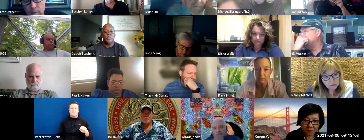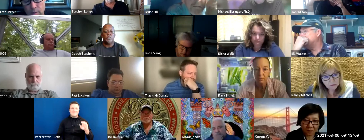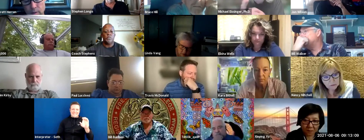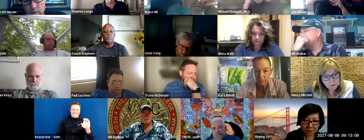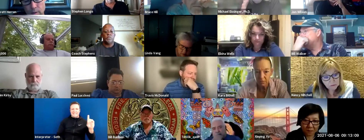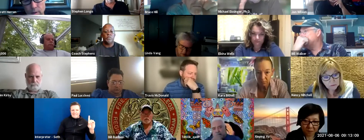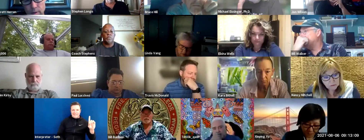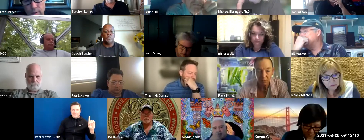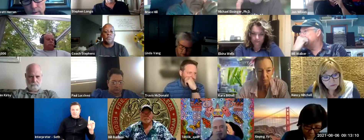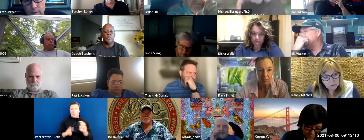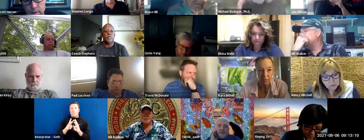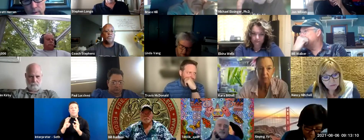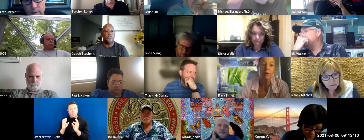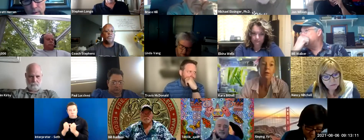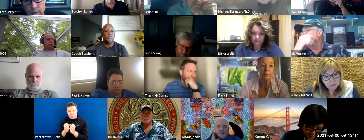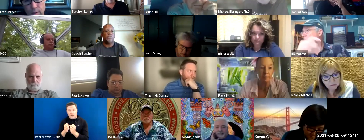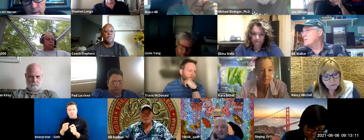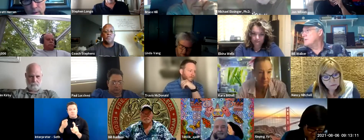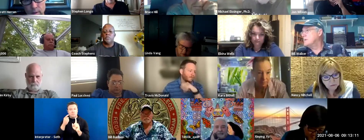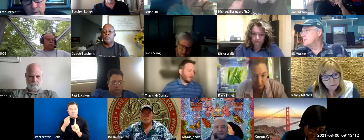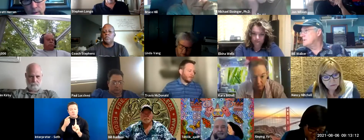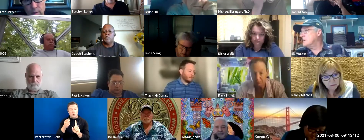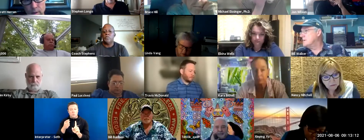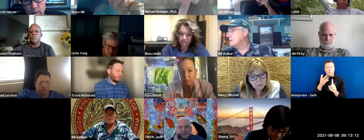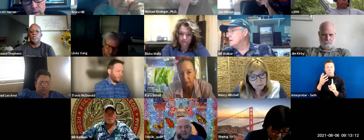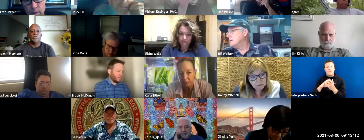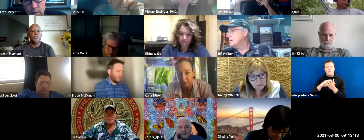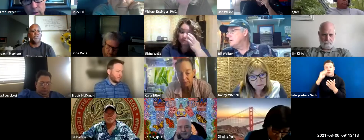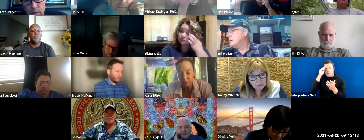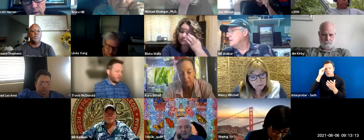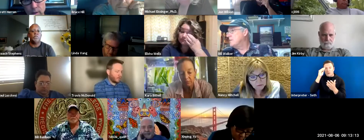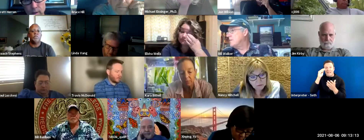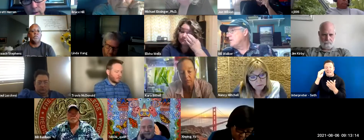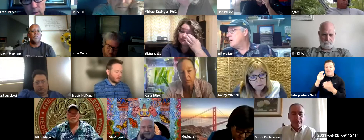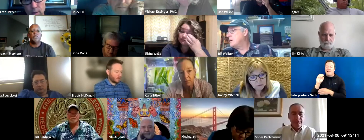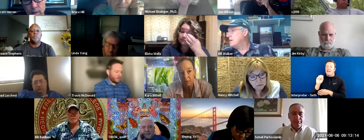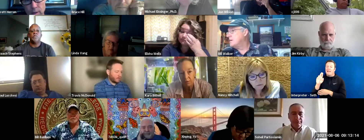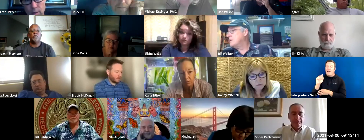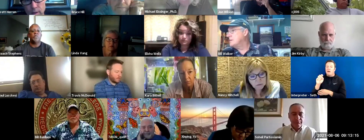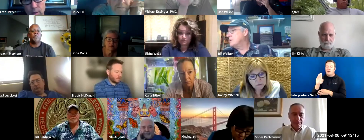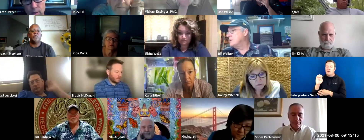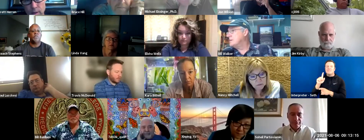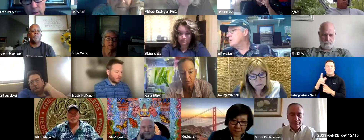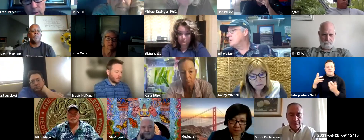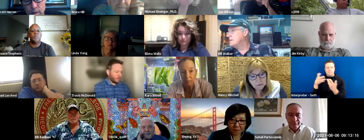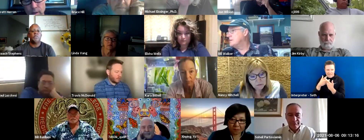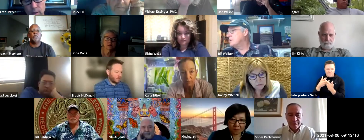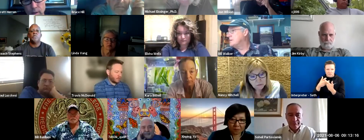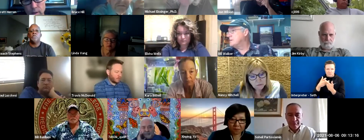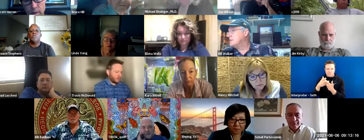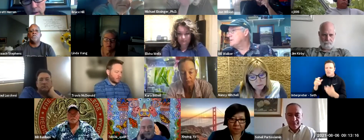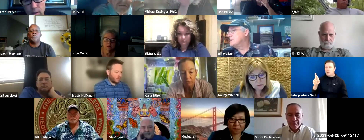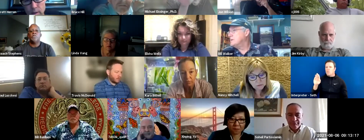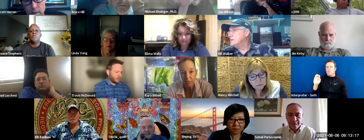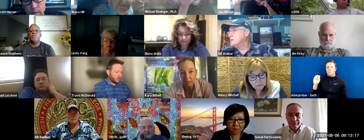really intentional that the learning outcomes for each of the workshops is connected to that rubric. So we